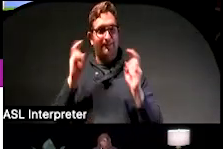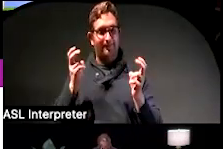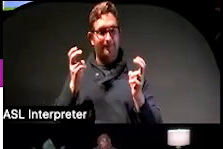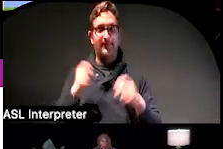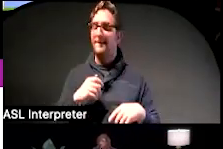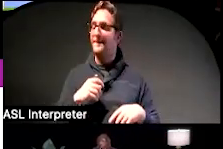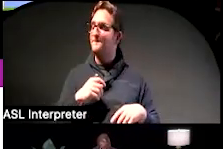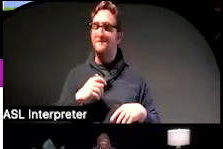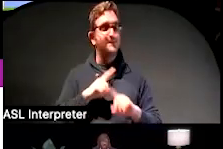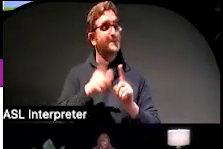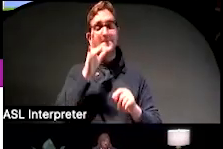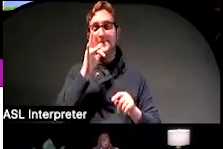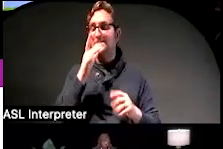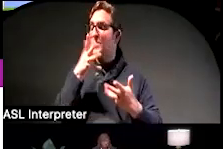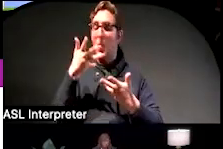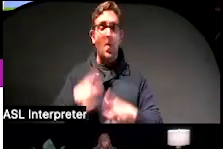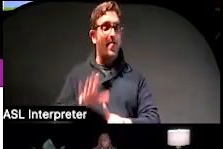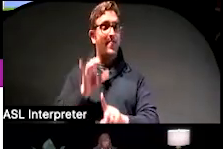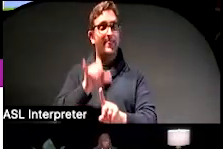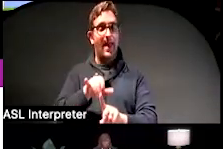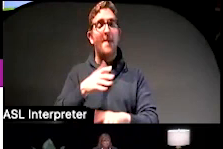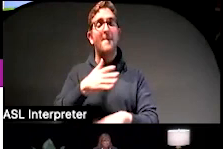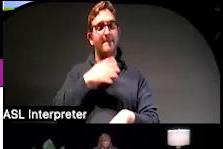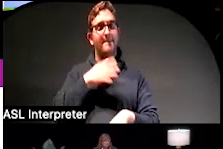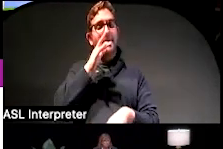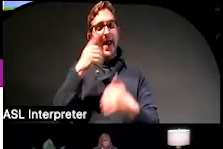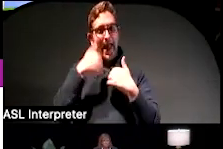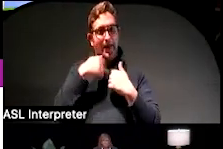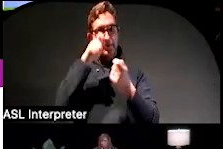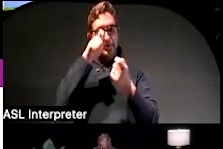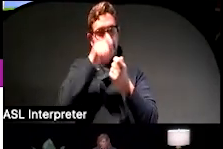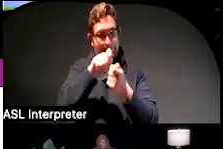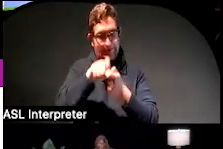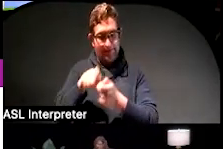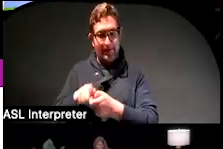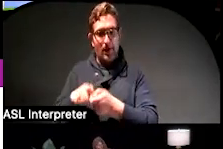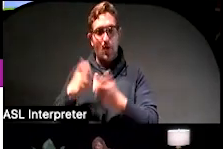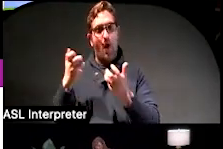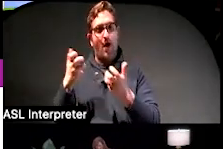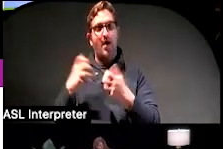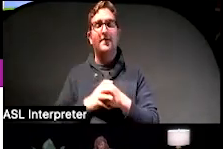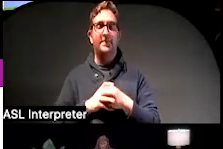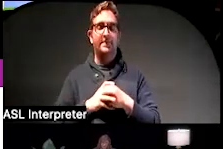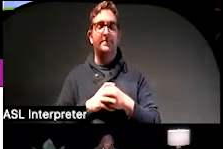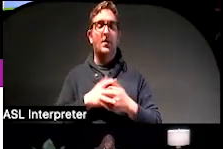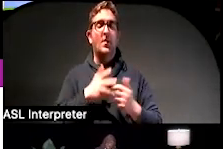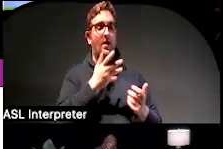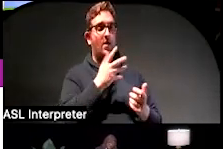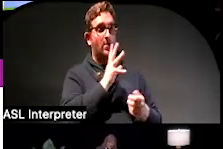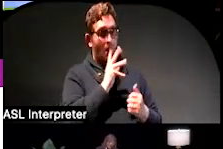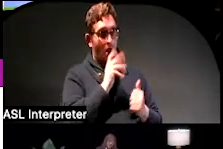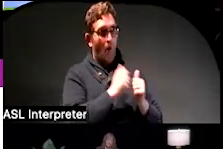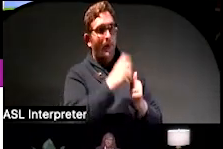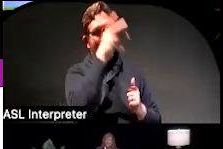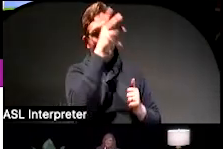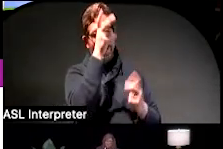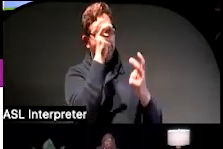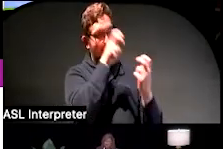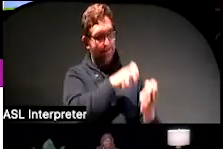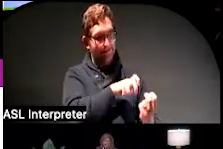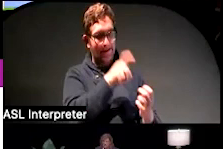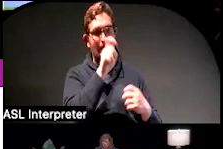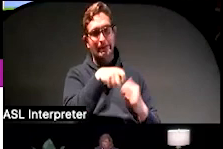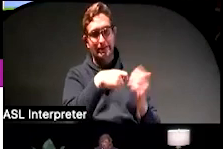not her wishes. She had specific wishes. So of course we had to talk to Dad. We had to sit down. We had to have